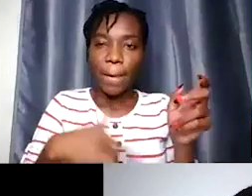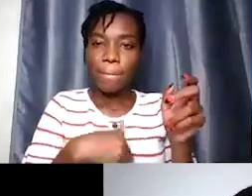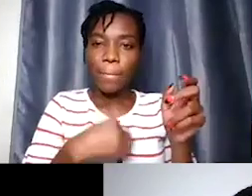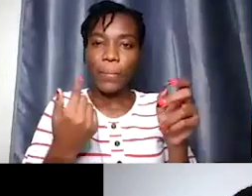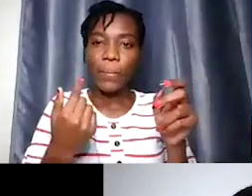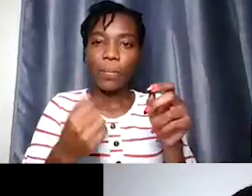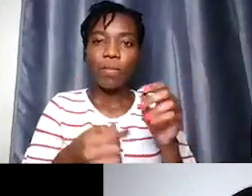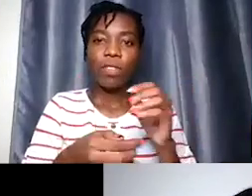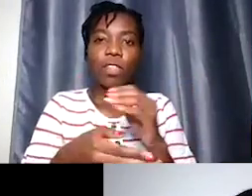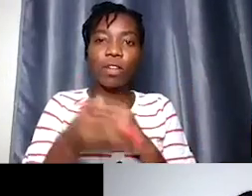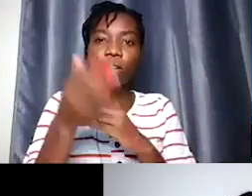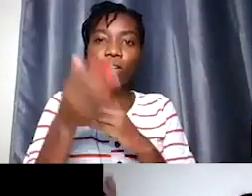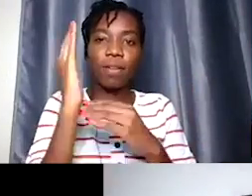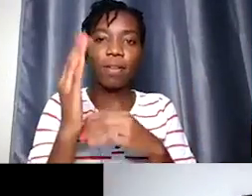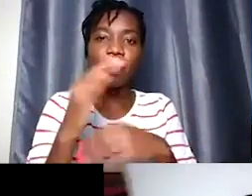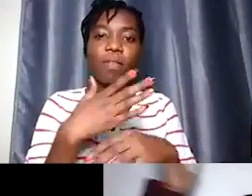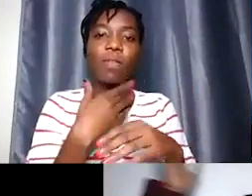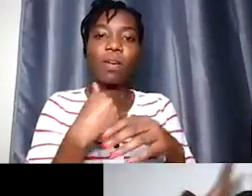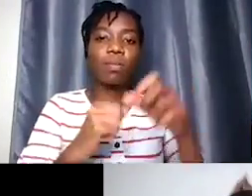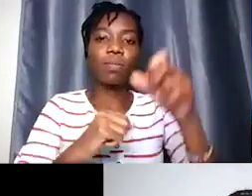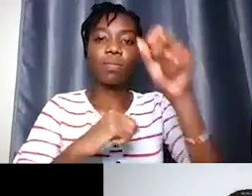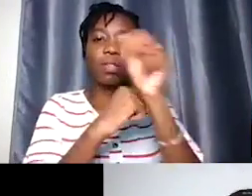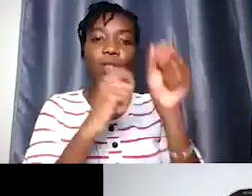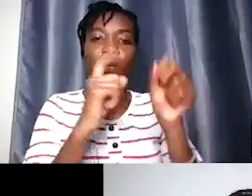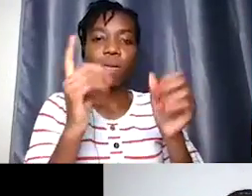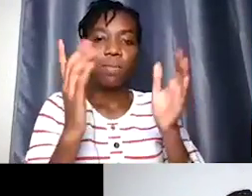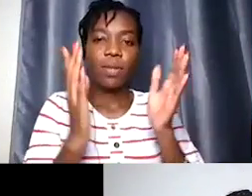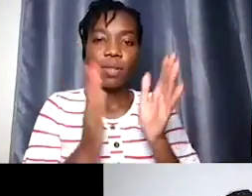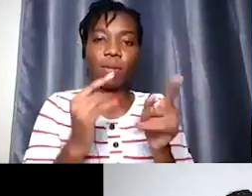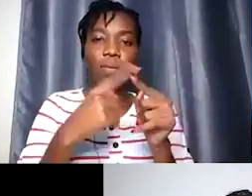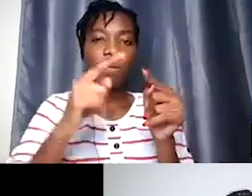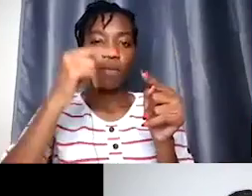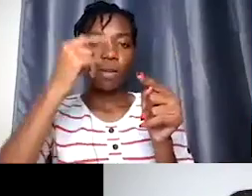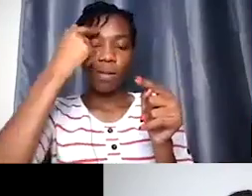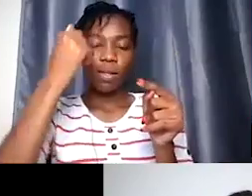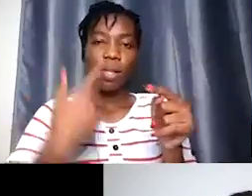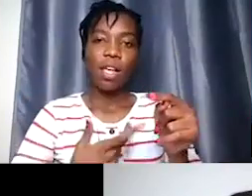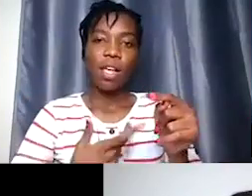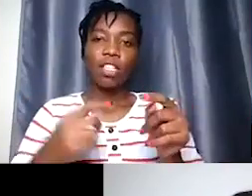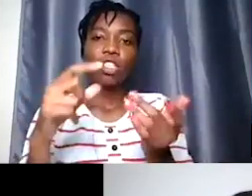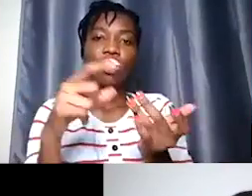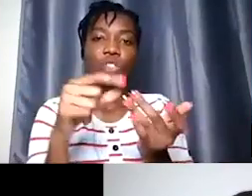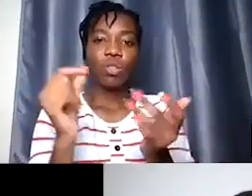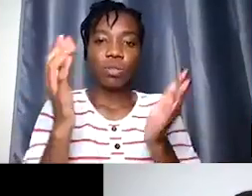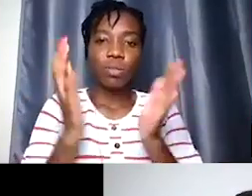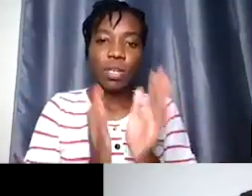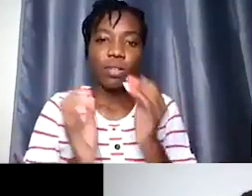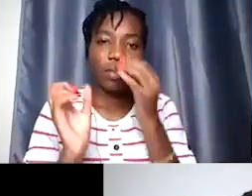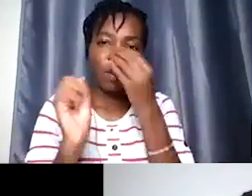one person. Oh. But because we cannot just choose anybody anyhow,